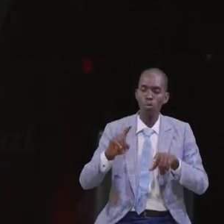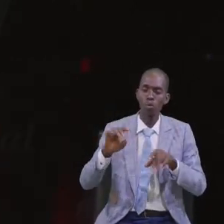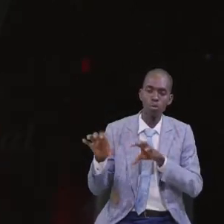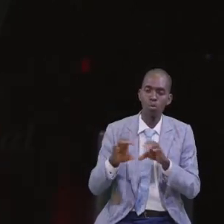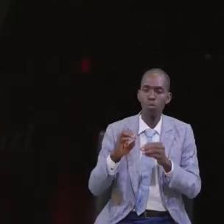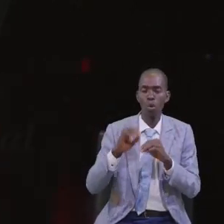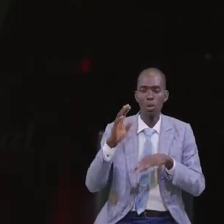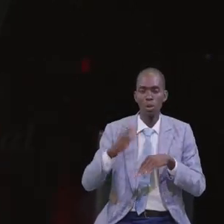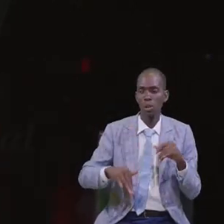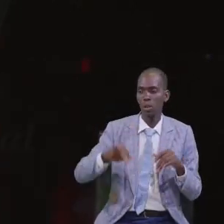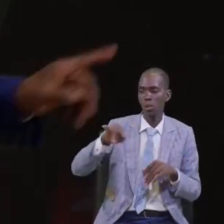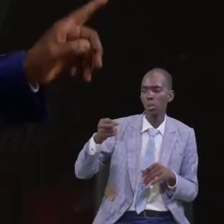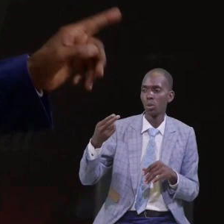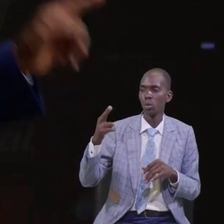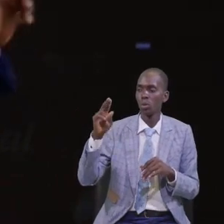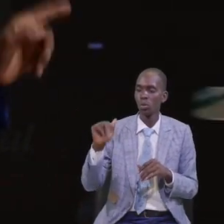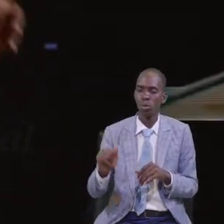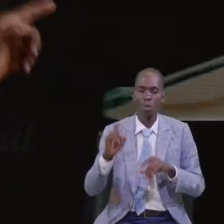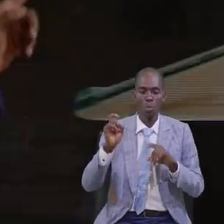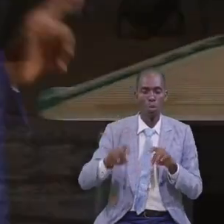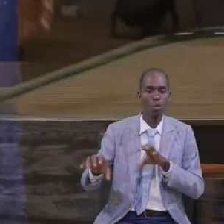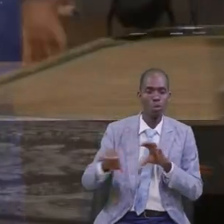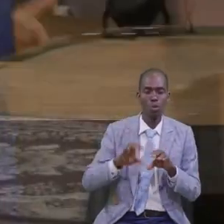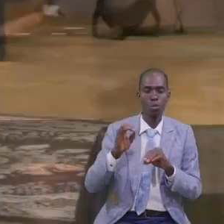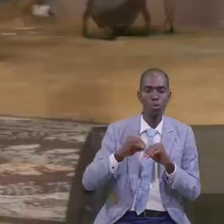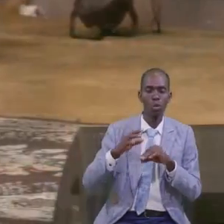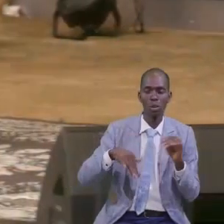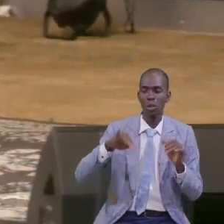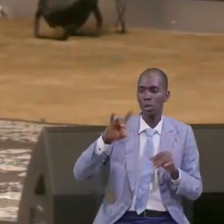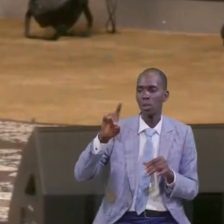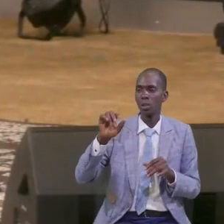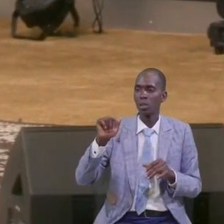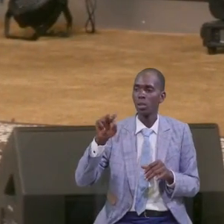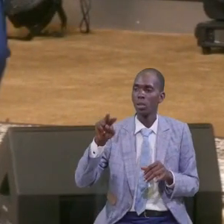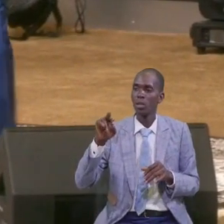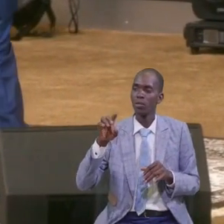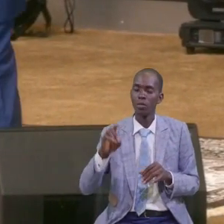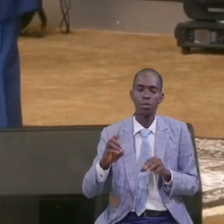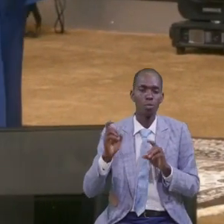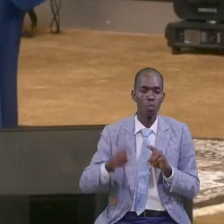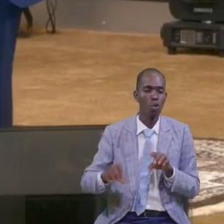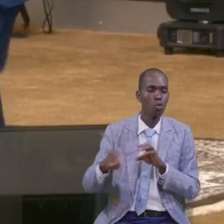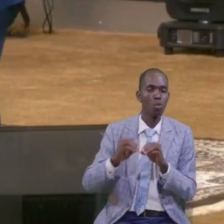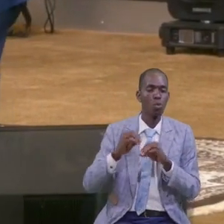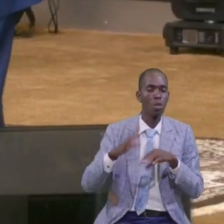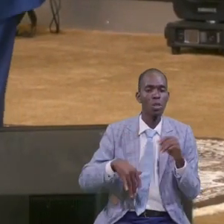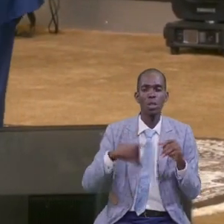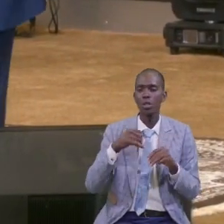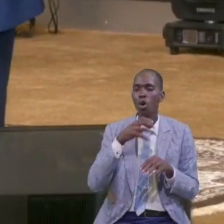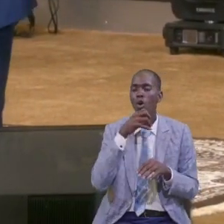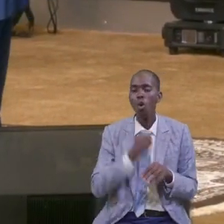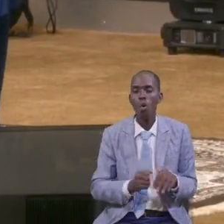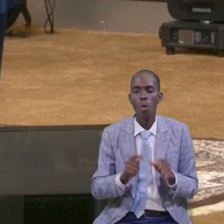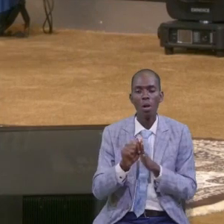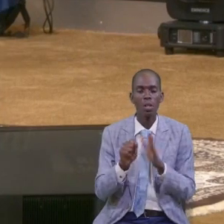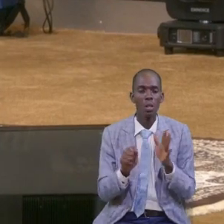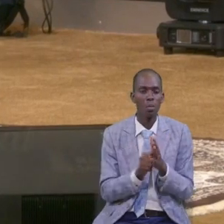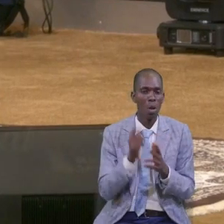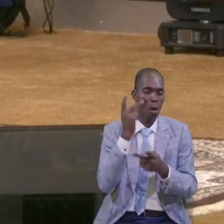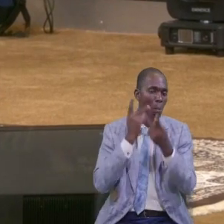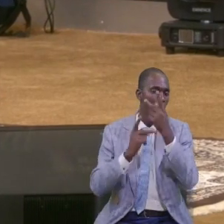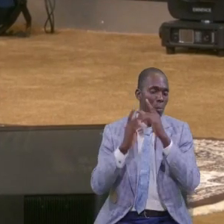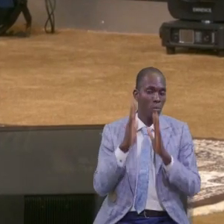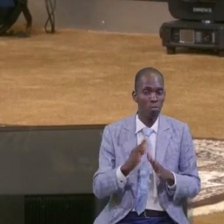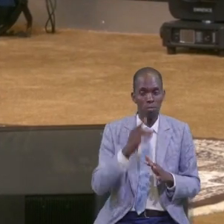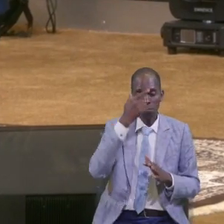they go beyond David, they go beyond the Old Testament prophets, because now he has come